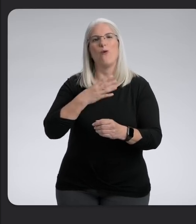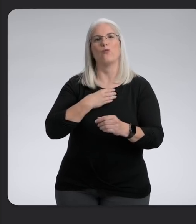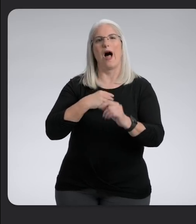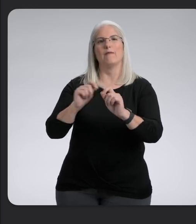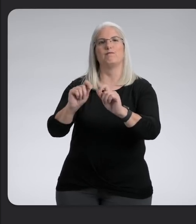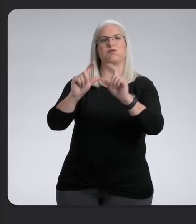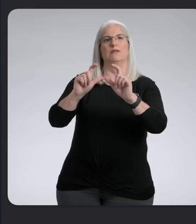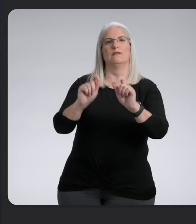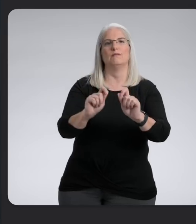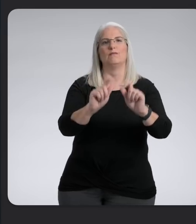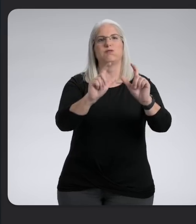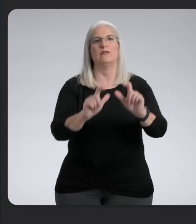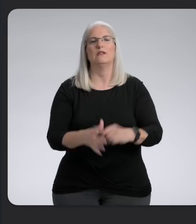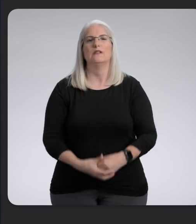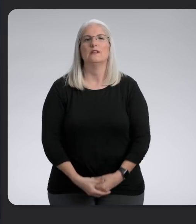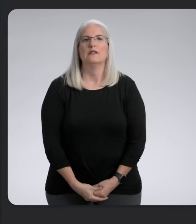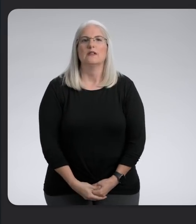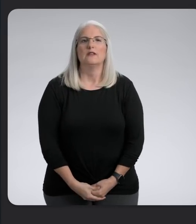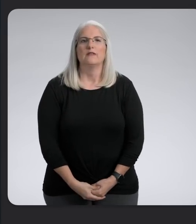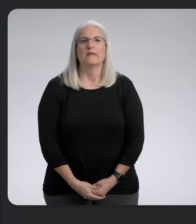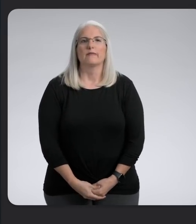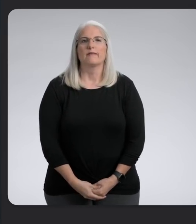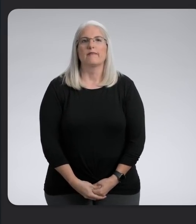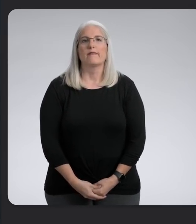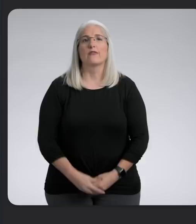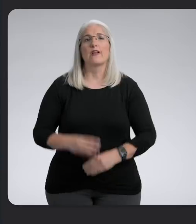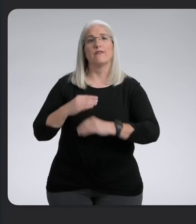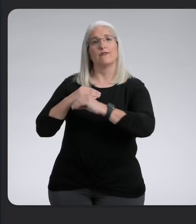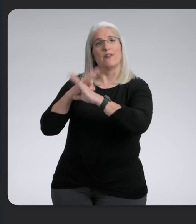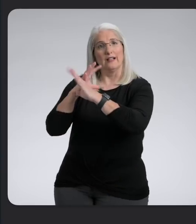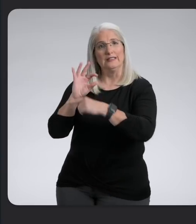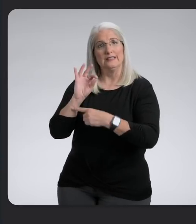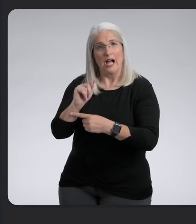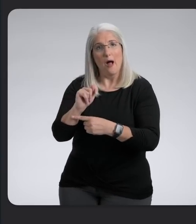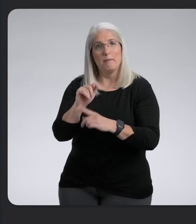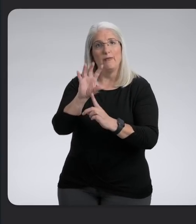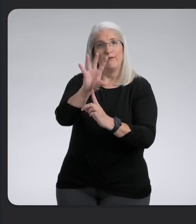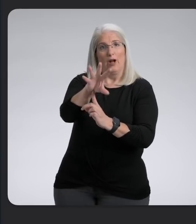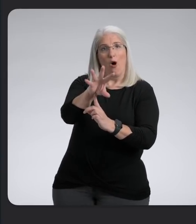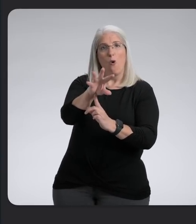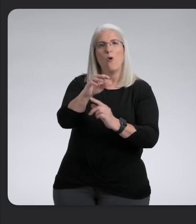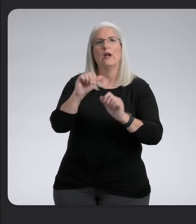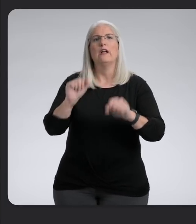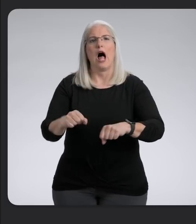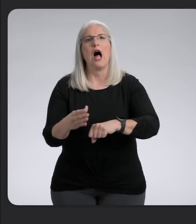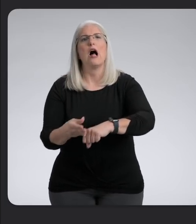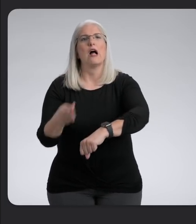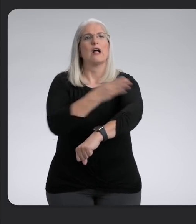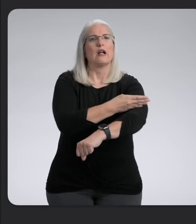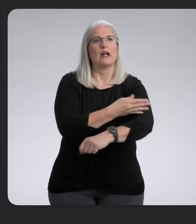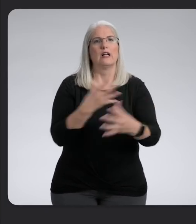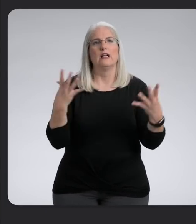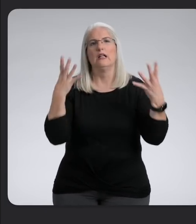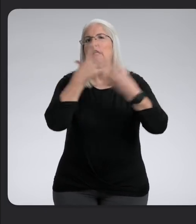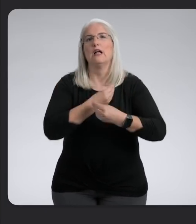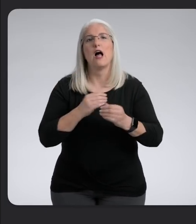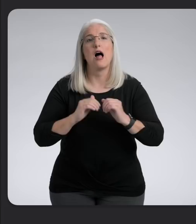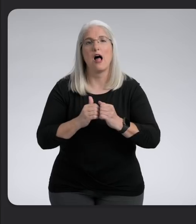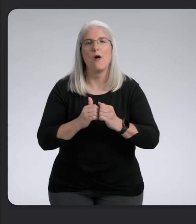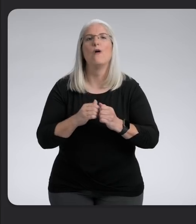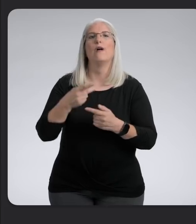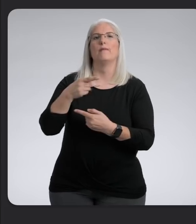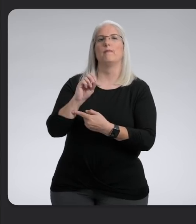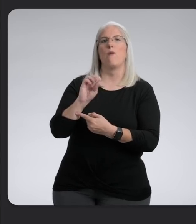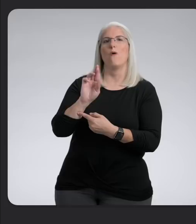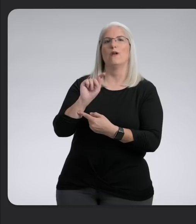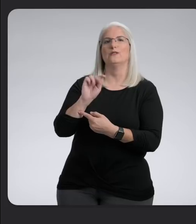else's reactions. And to make your FaceTime video capture more beautiful than ever, we're introducing portrait mode, where